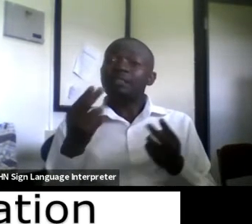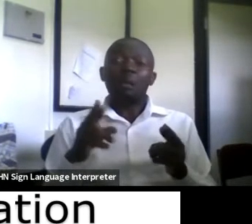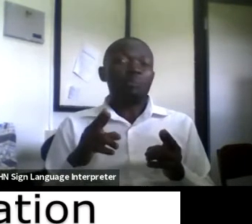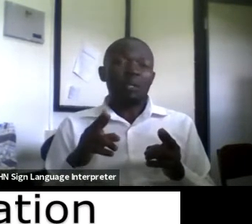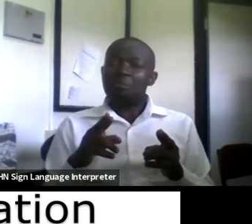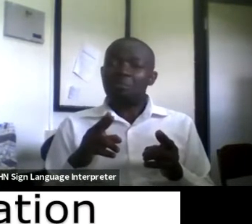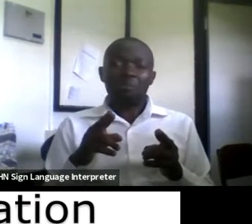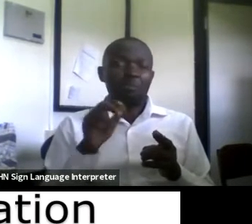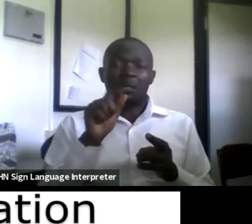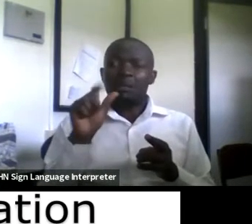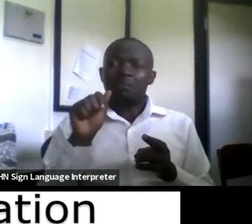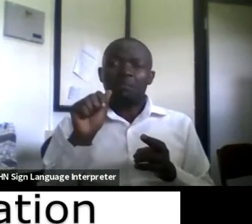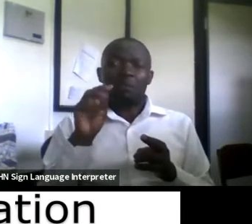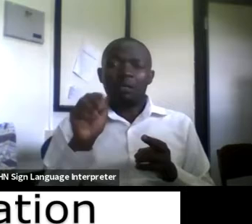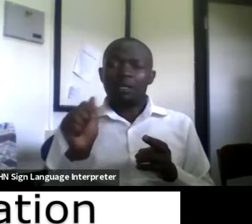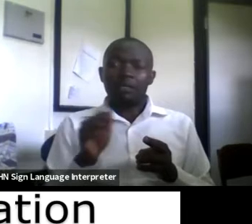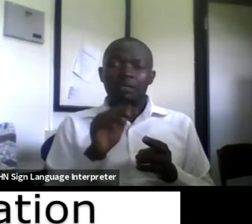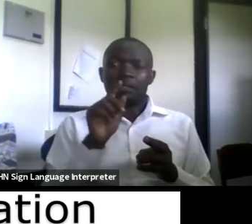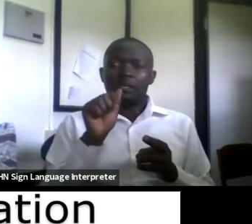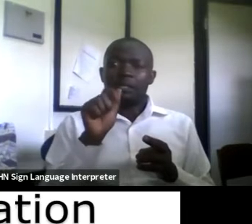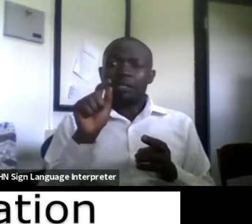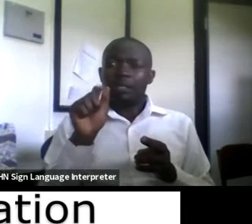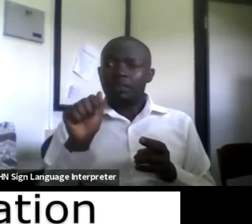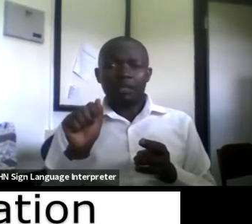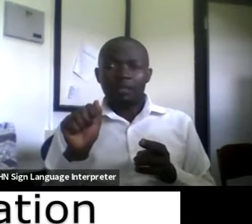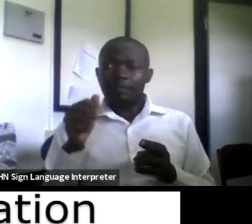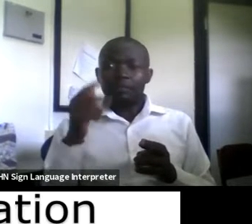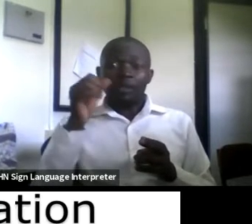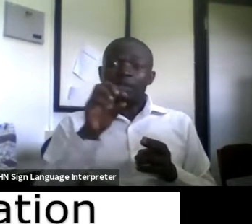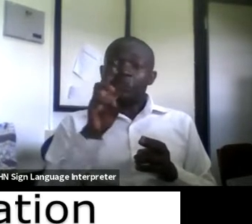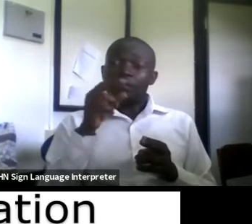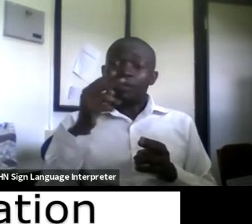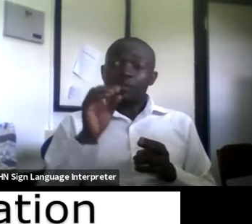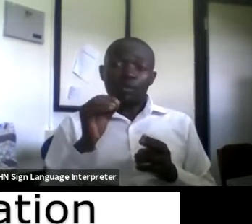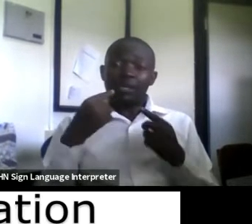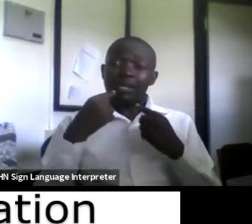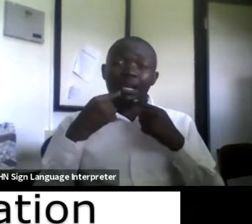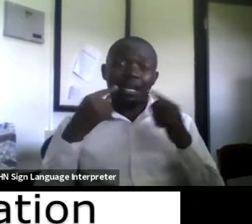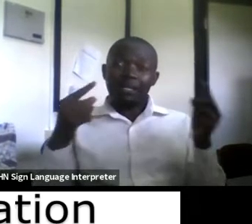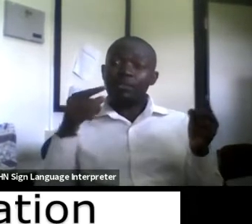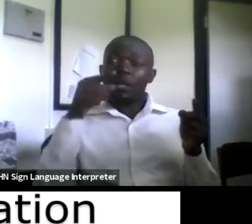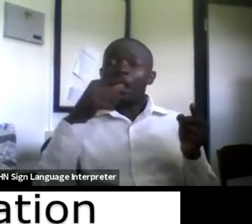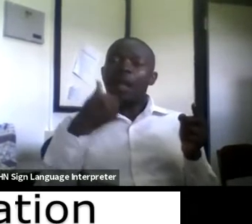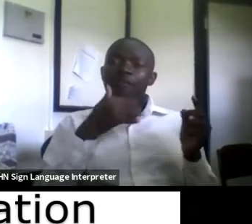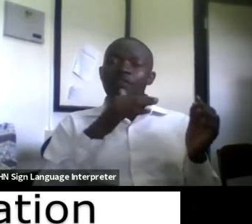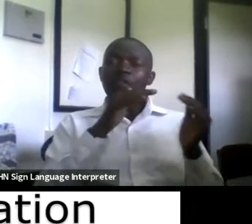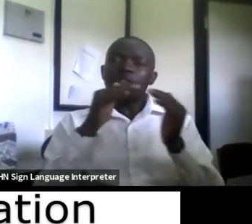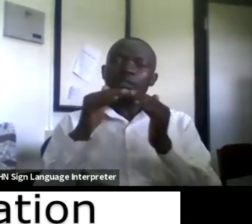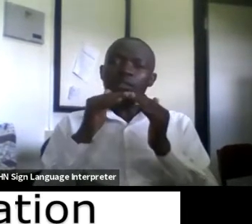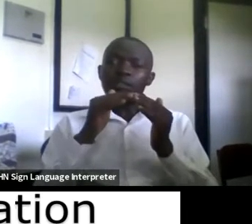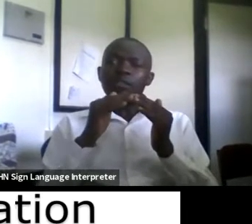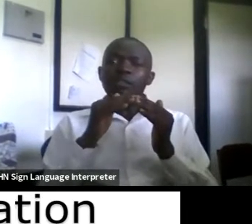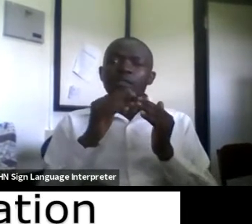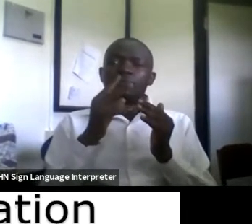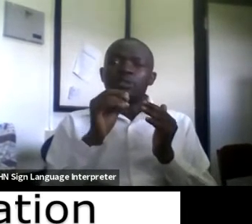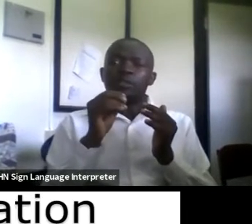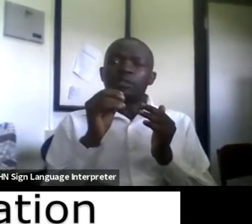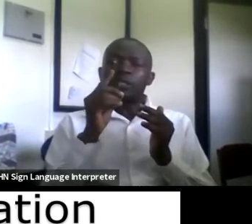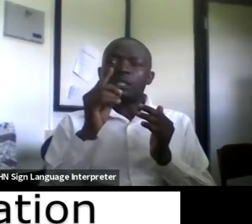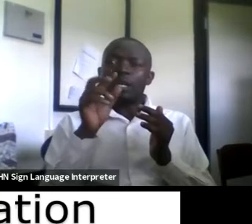the 40th anniversary celebrations of the WHO Declaration was the Astana Declaration in 2018, where again